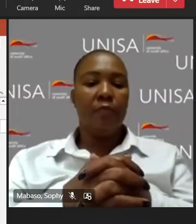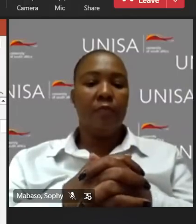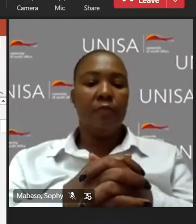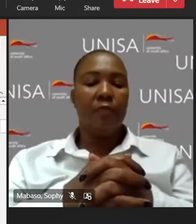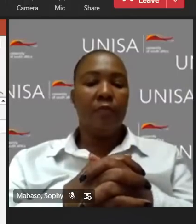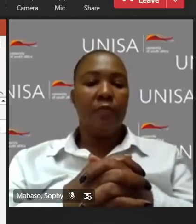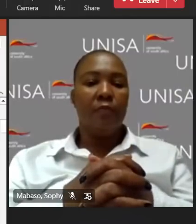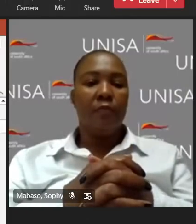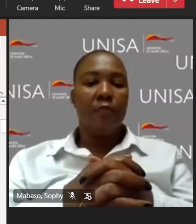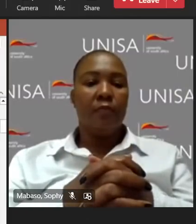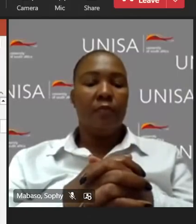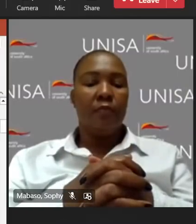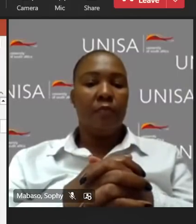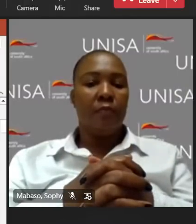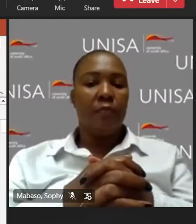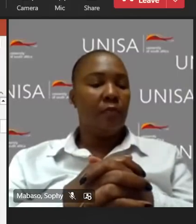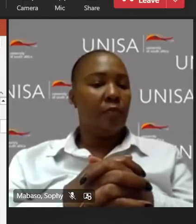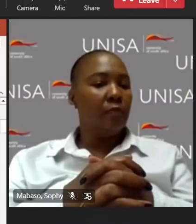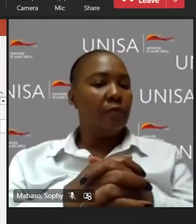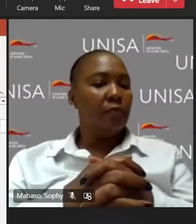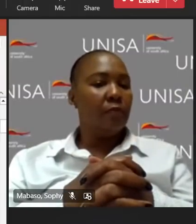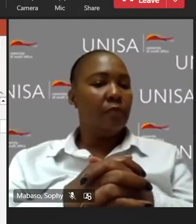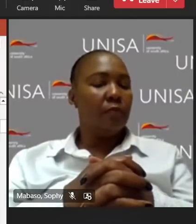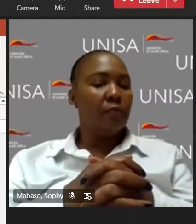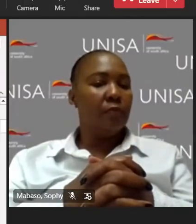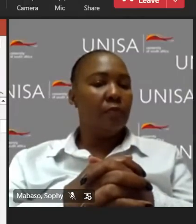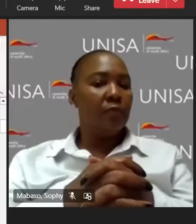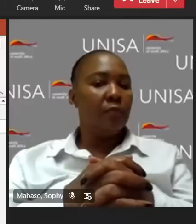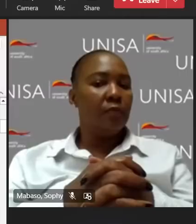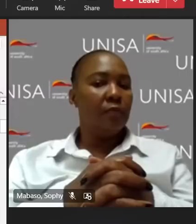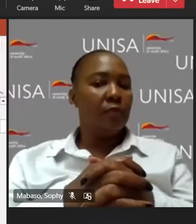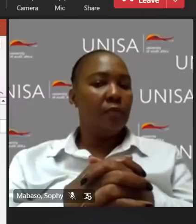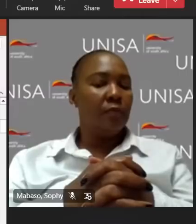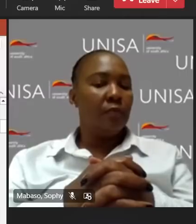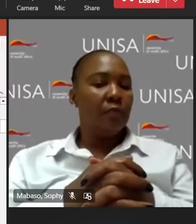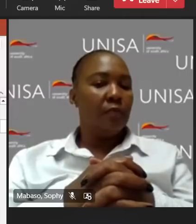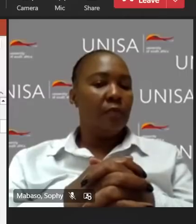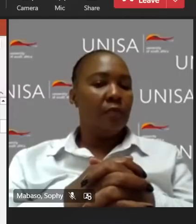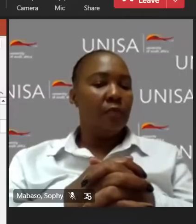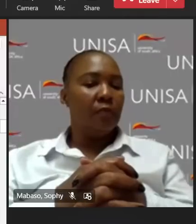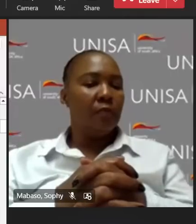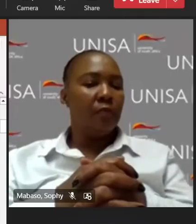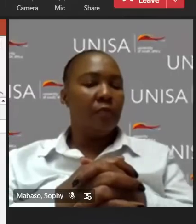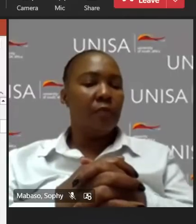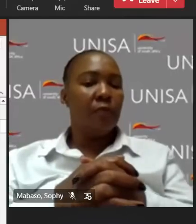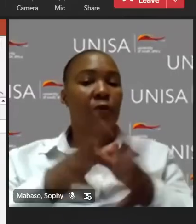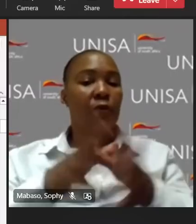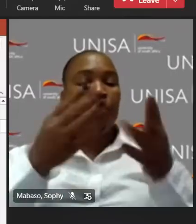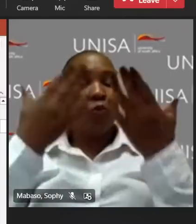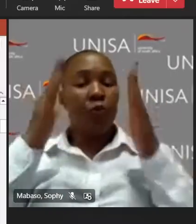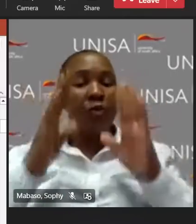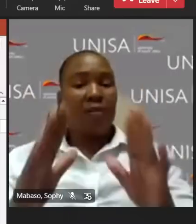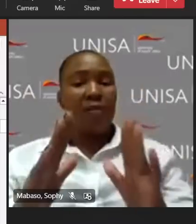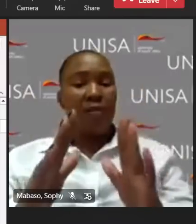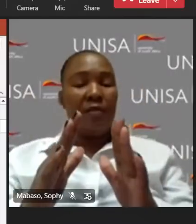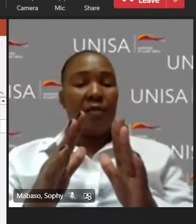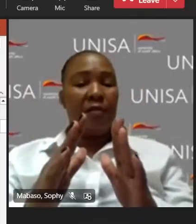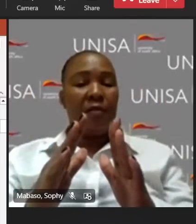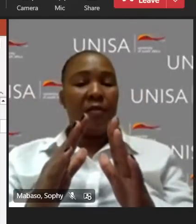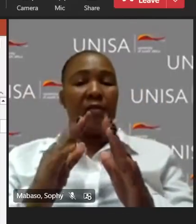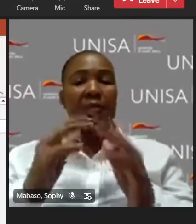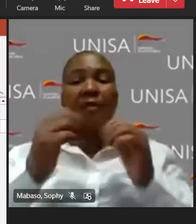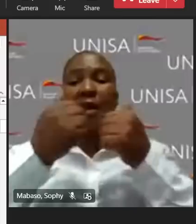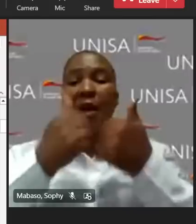Okay, now I'm going to represent student account and inform students